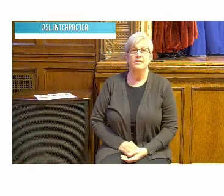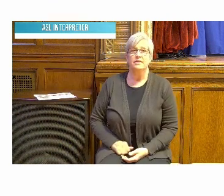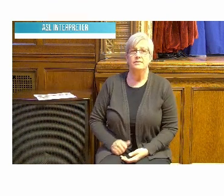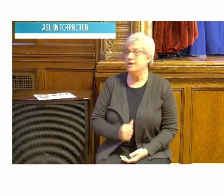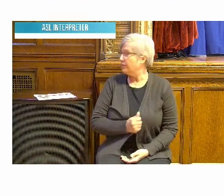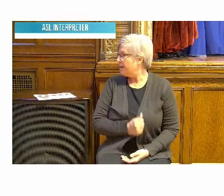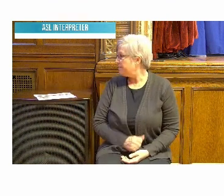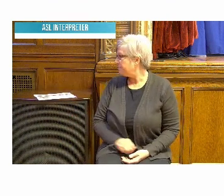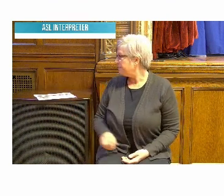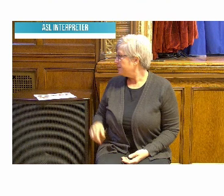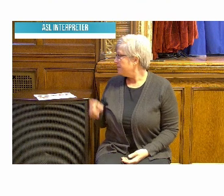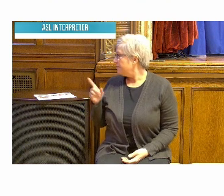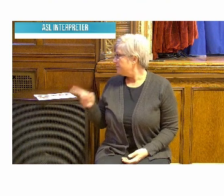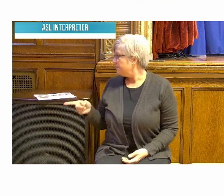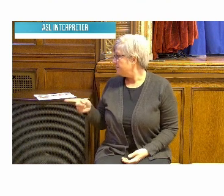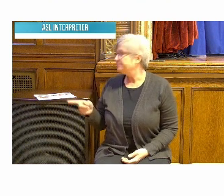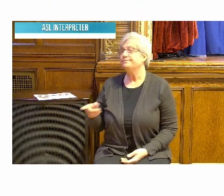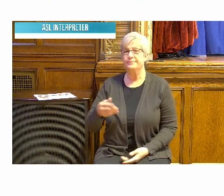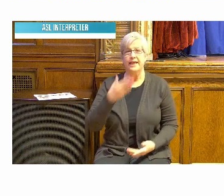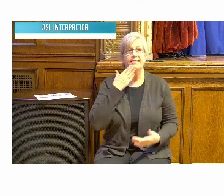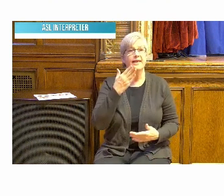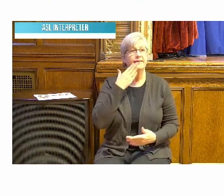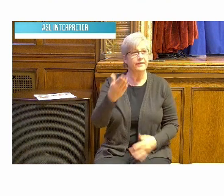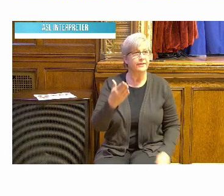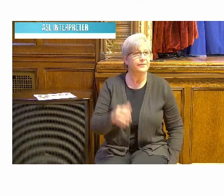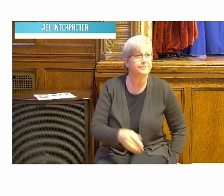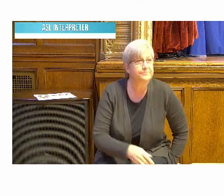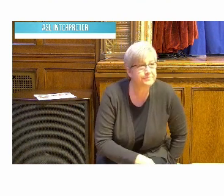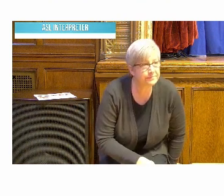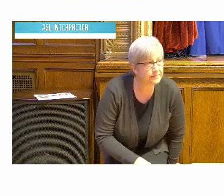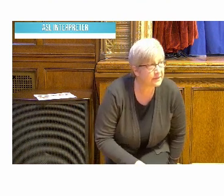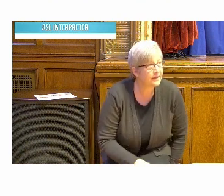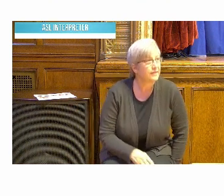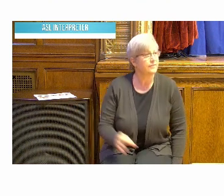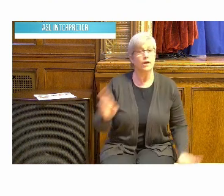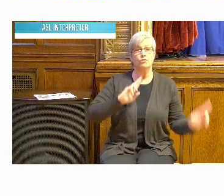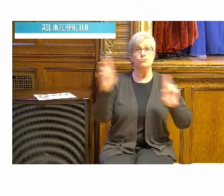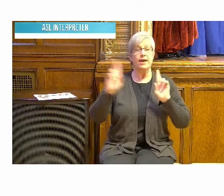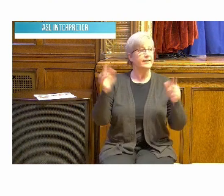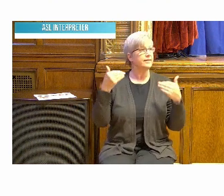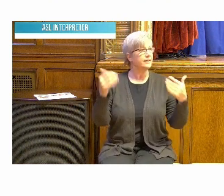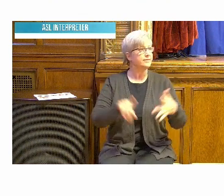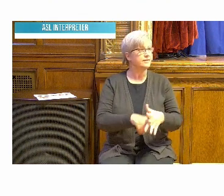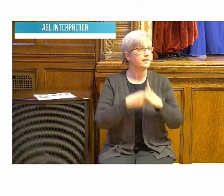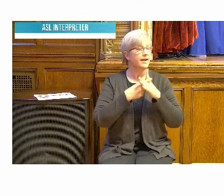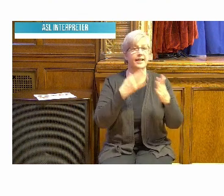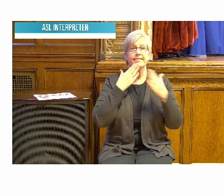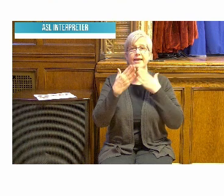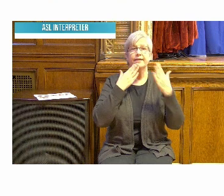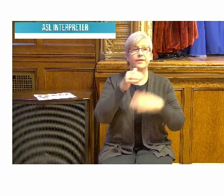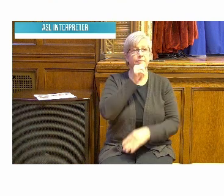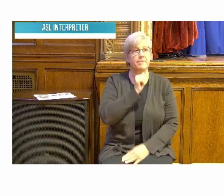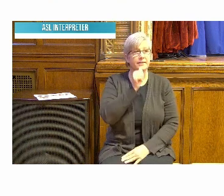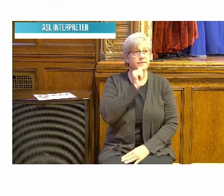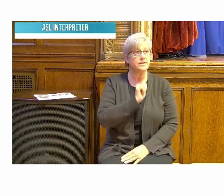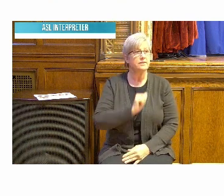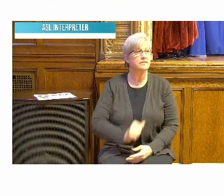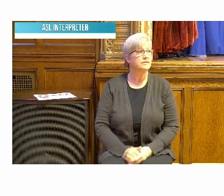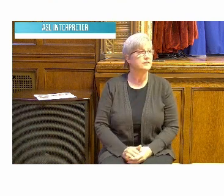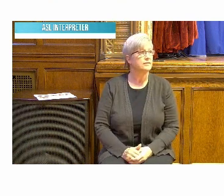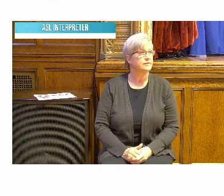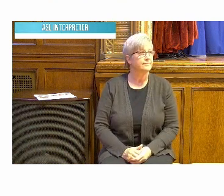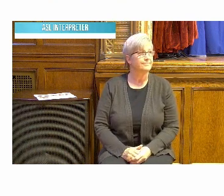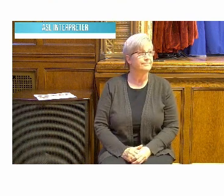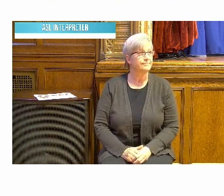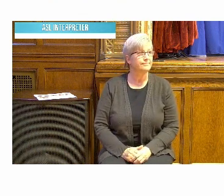Yeah. Thank you, everyone. Thank you. We're ready to get started. Thank you for your patience.